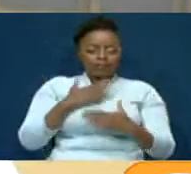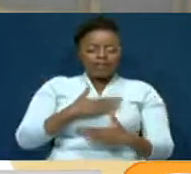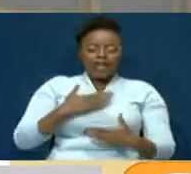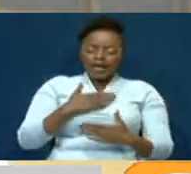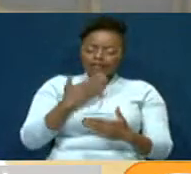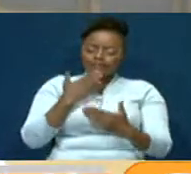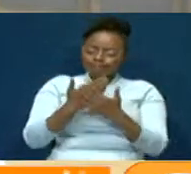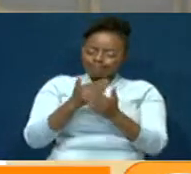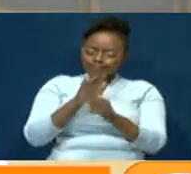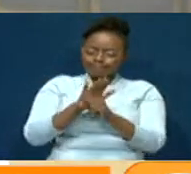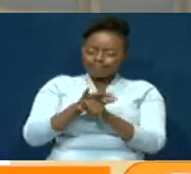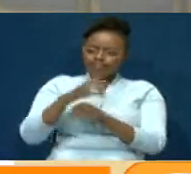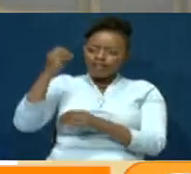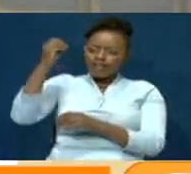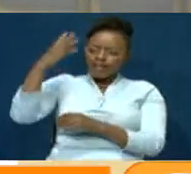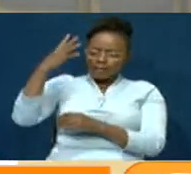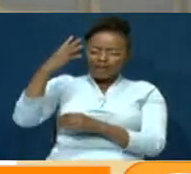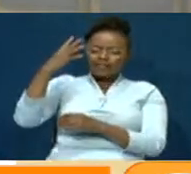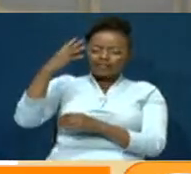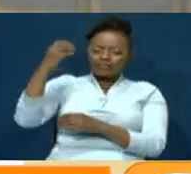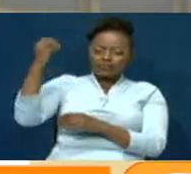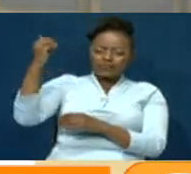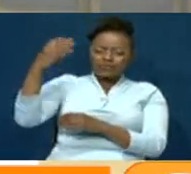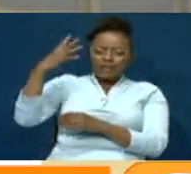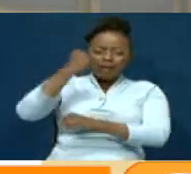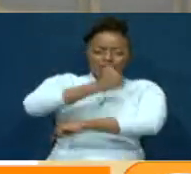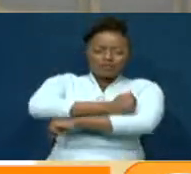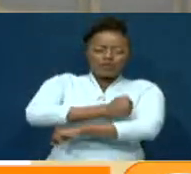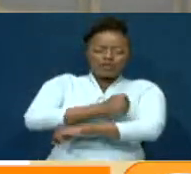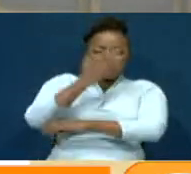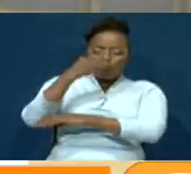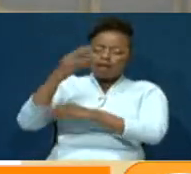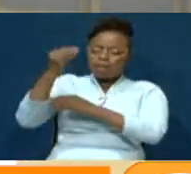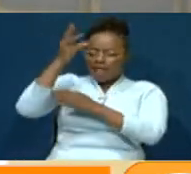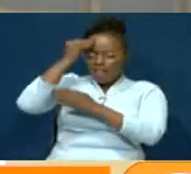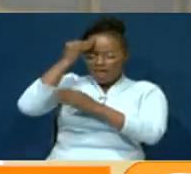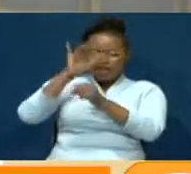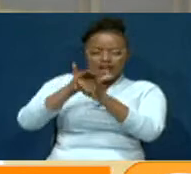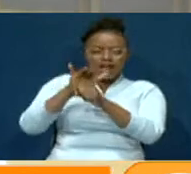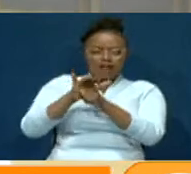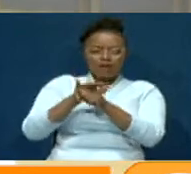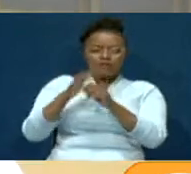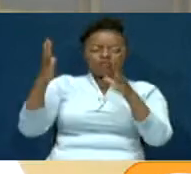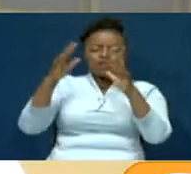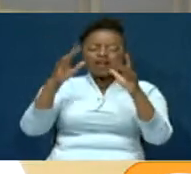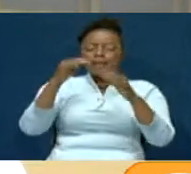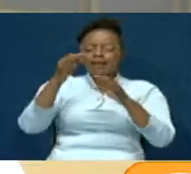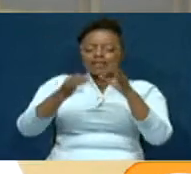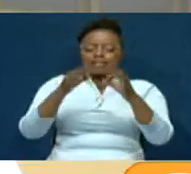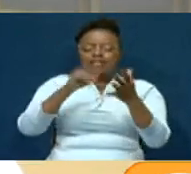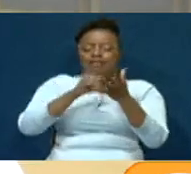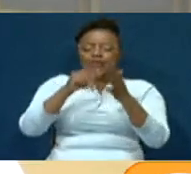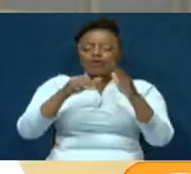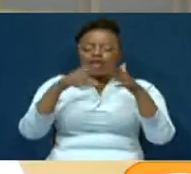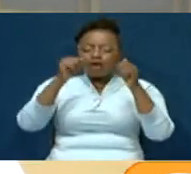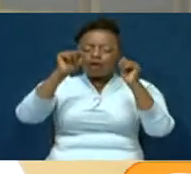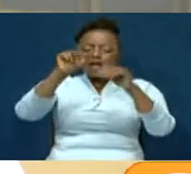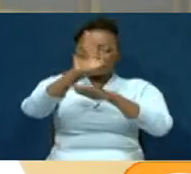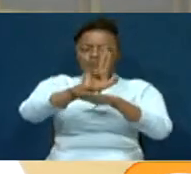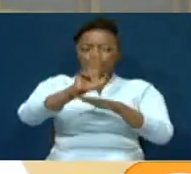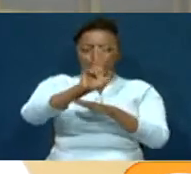summer school because climate justice is a very new concept, and it really enlightened me on what climate justice is and how we can